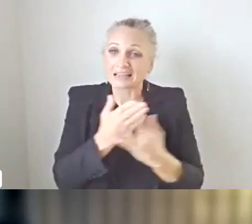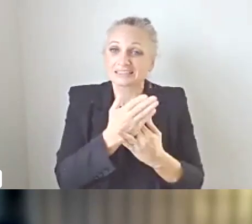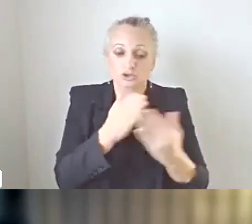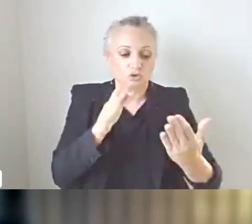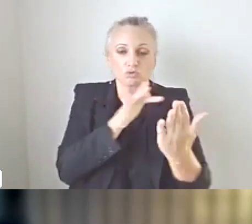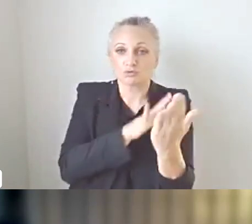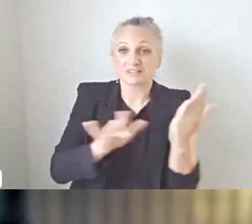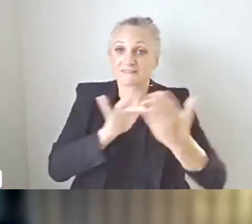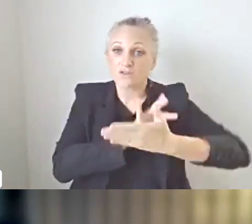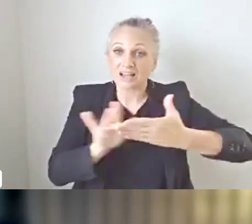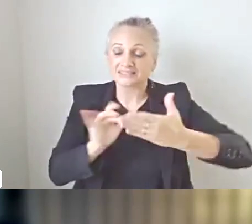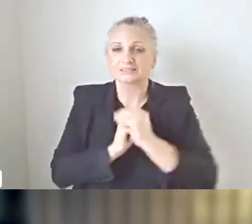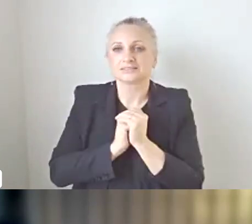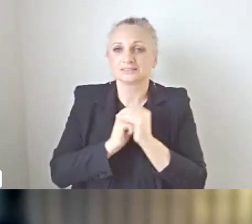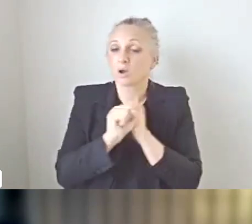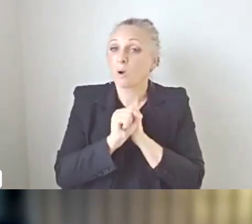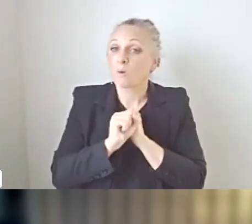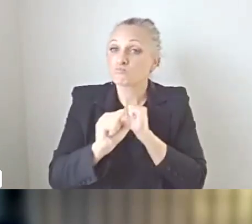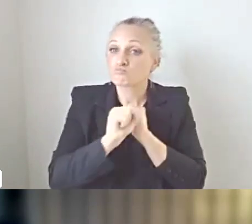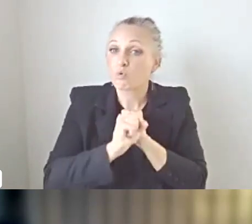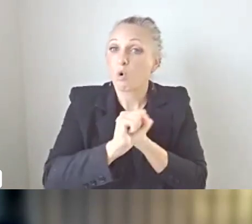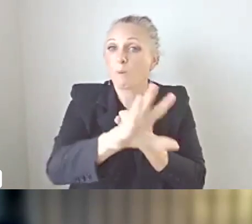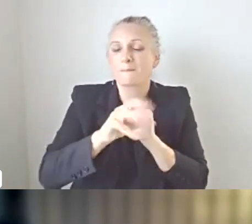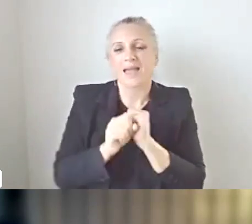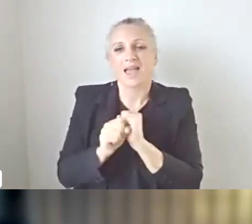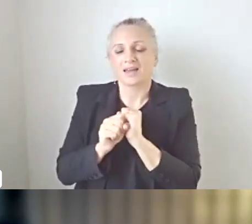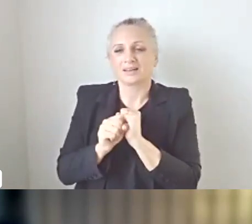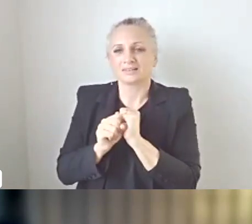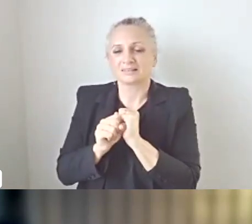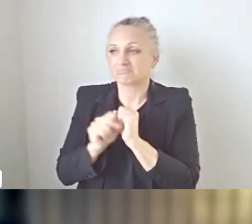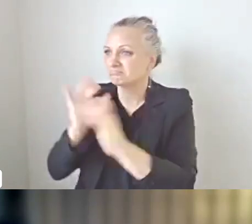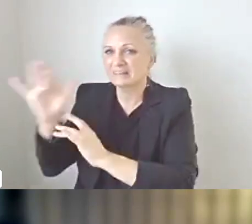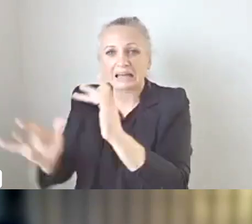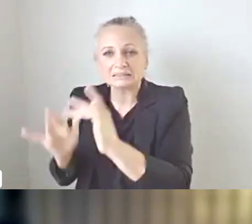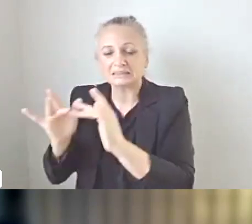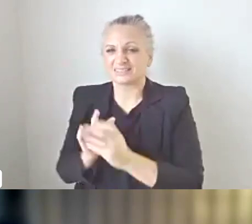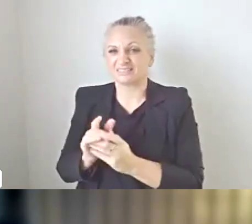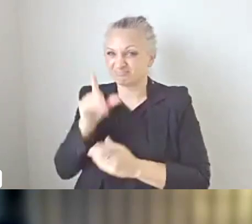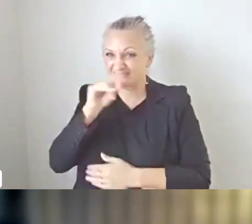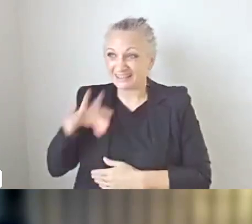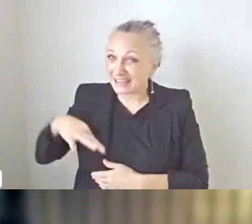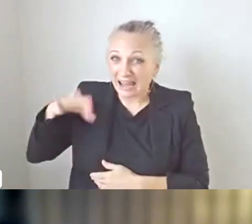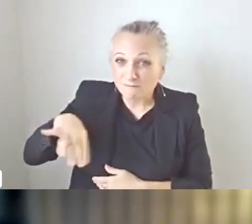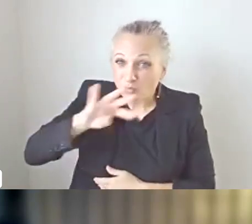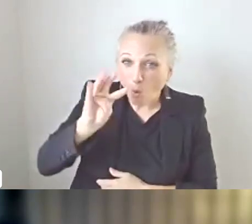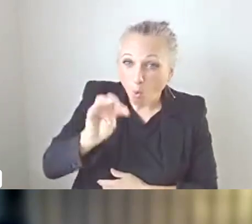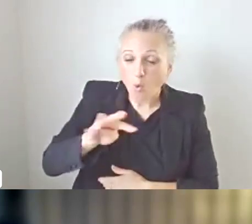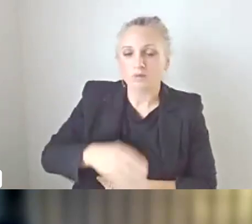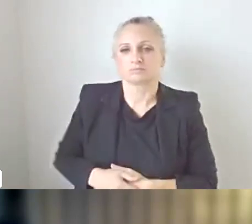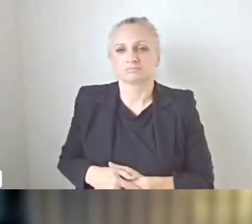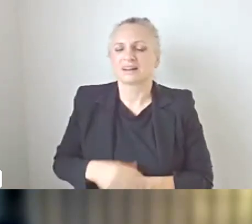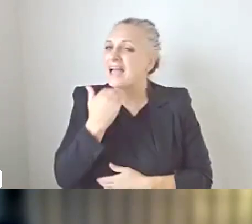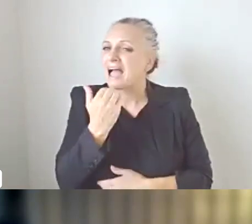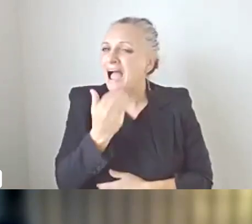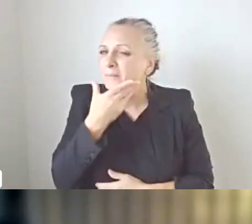internet, the affordability of digital access, what the usage is, you know, between disabled